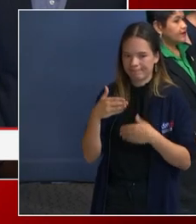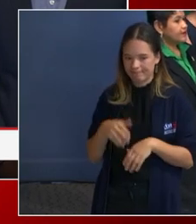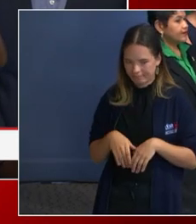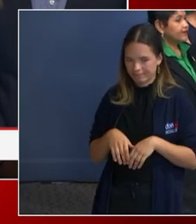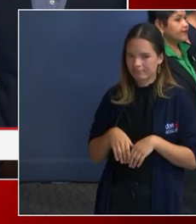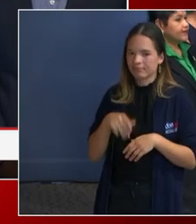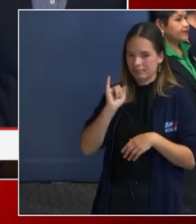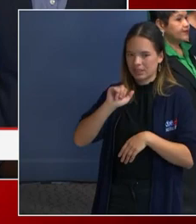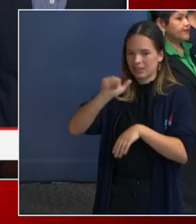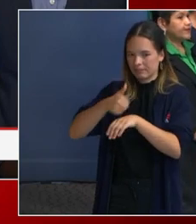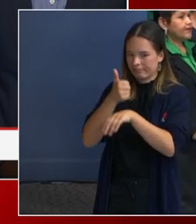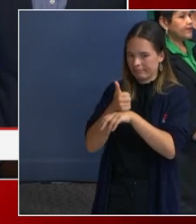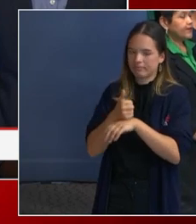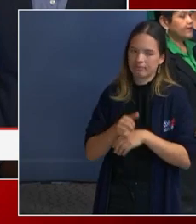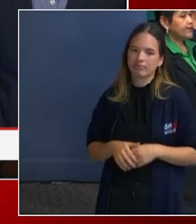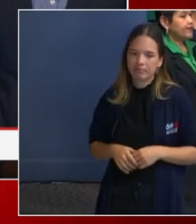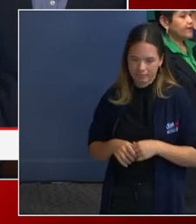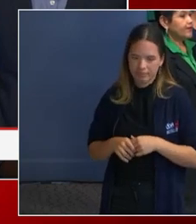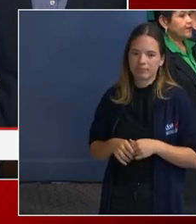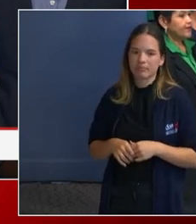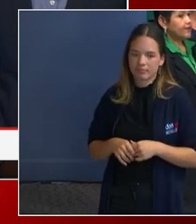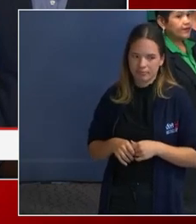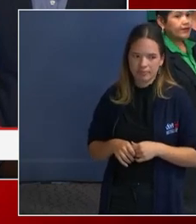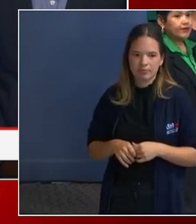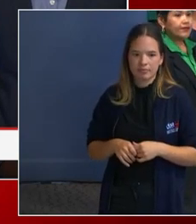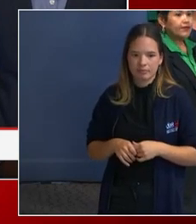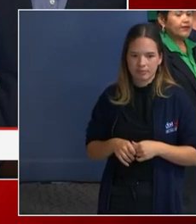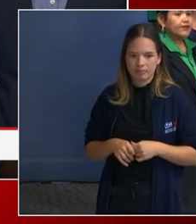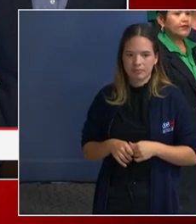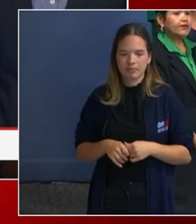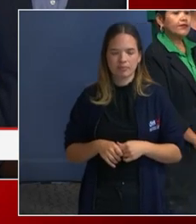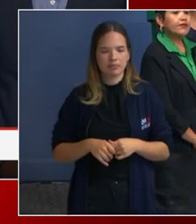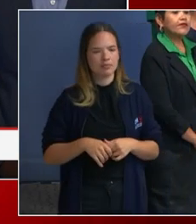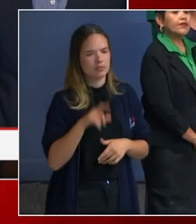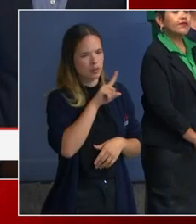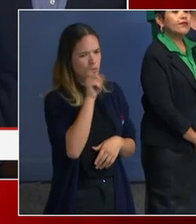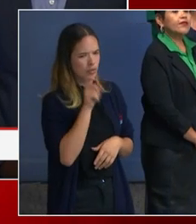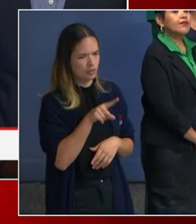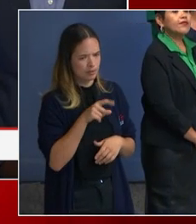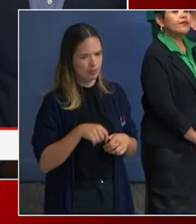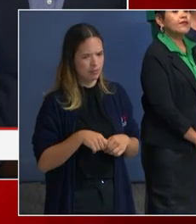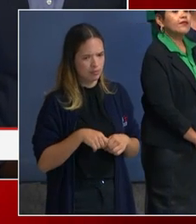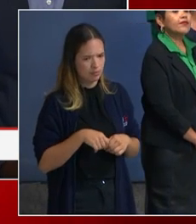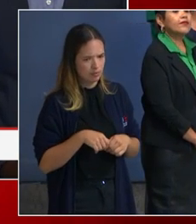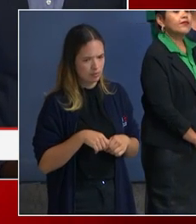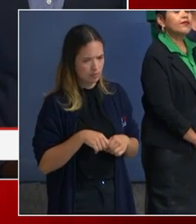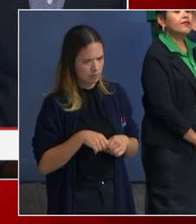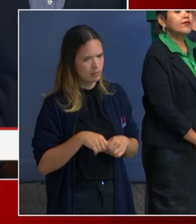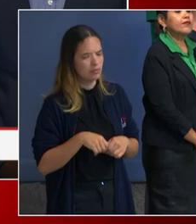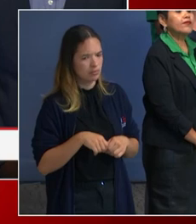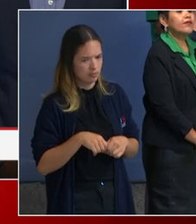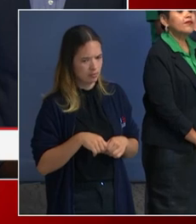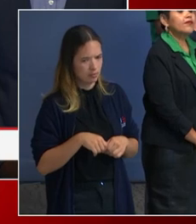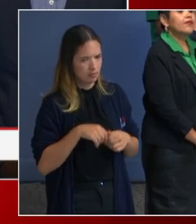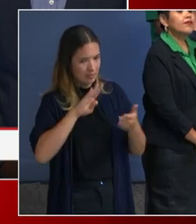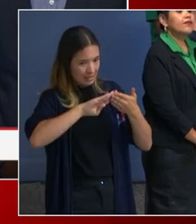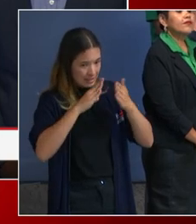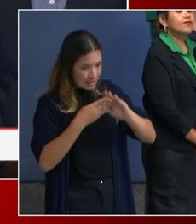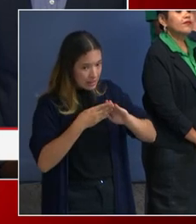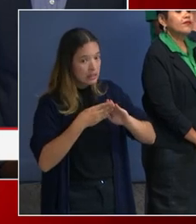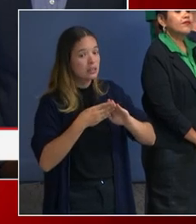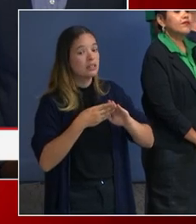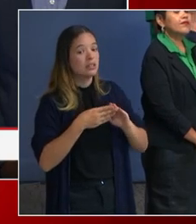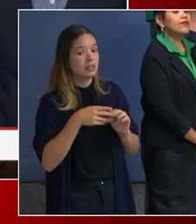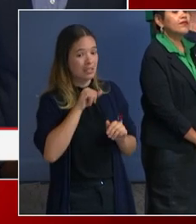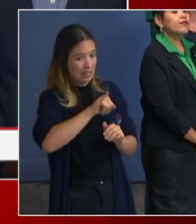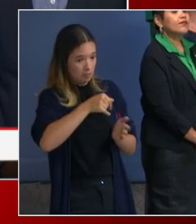up. Yep. Yes. Yeah, so one question I had, is the city spend money, this money you're talking